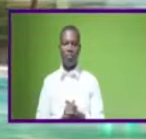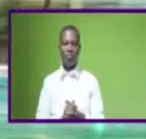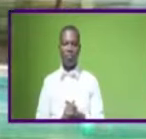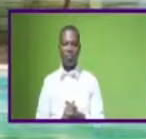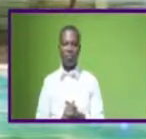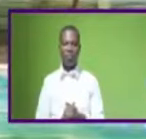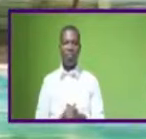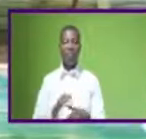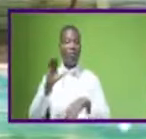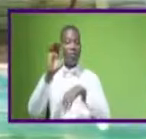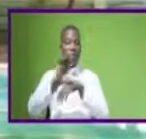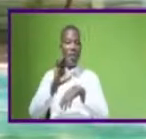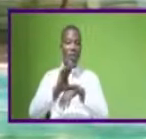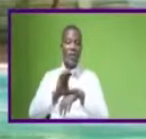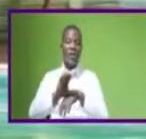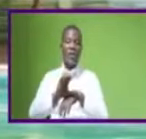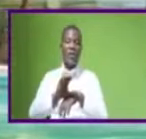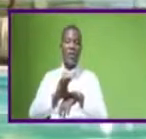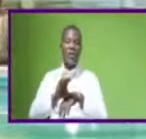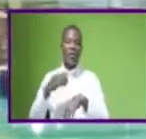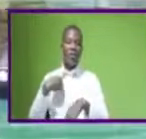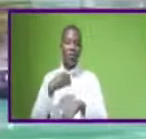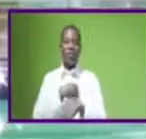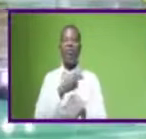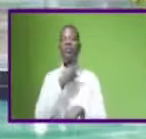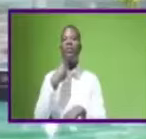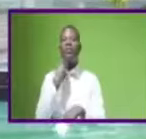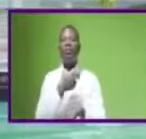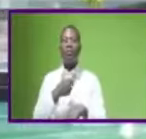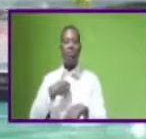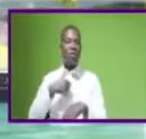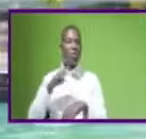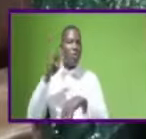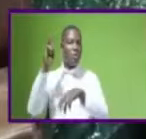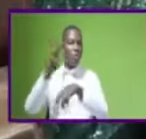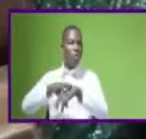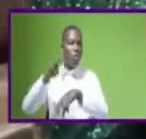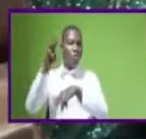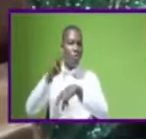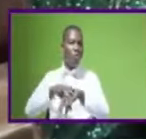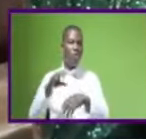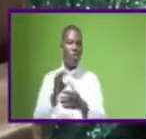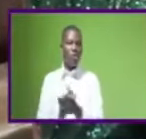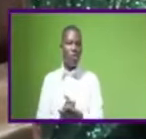asofuanensware memamo warning. I also said that I am giving warning and caution to churches.